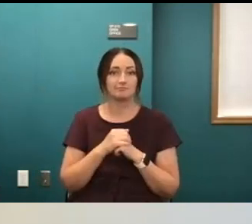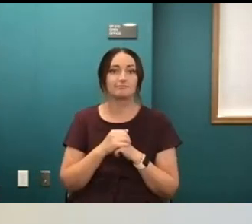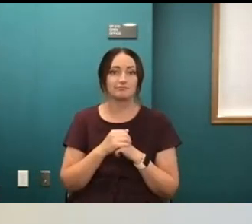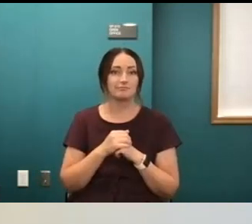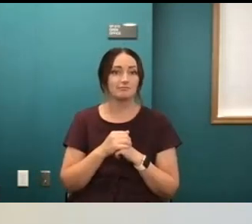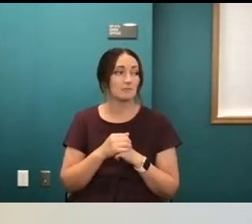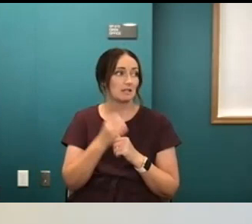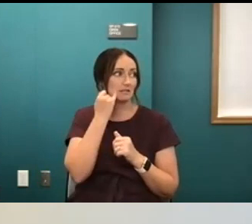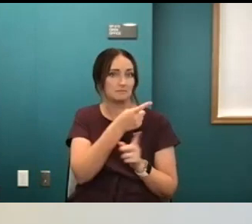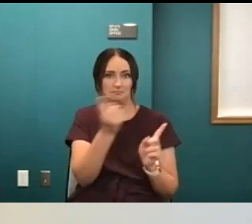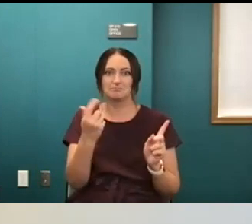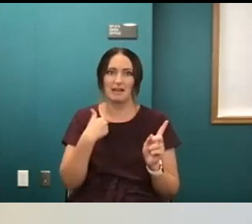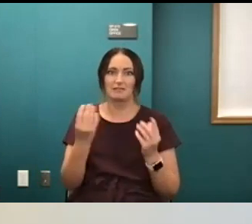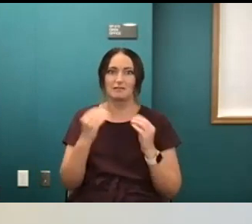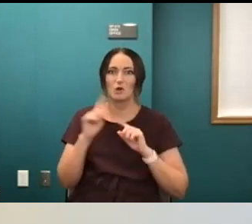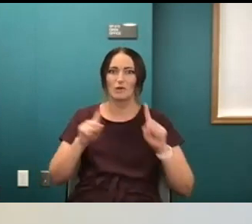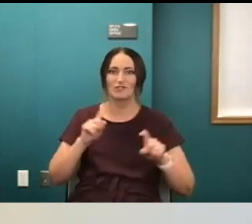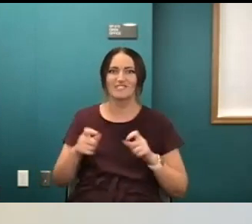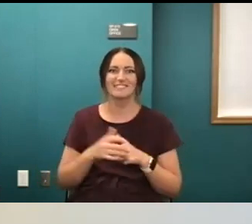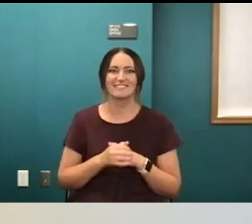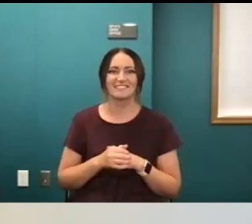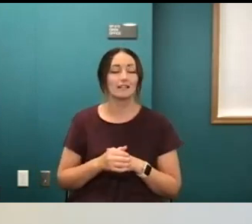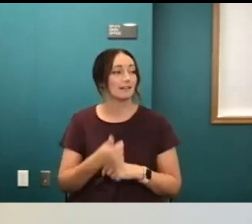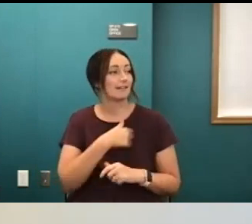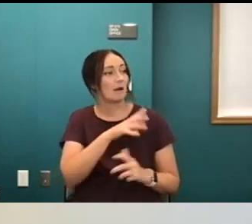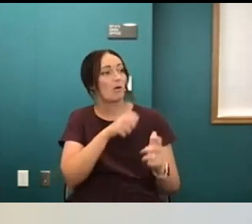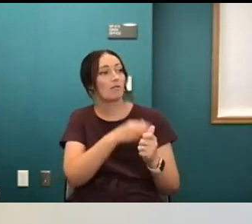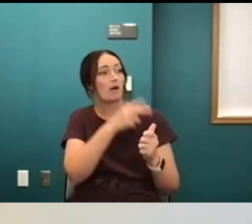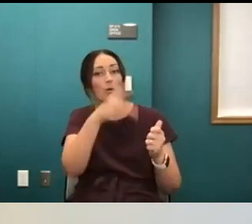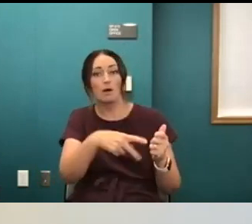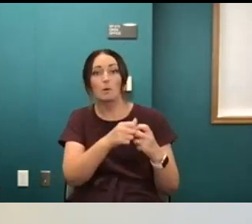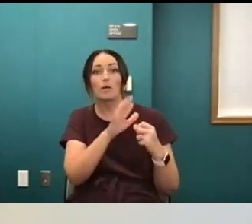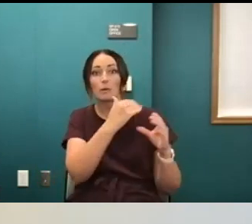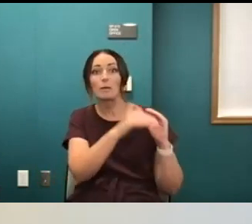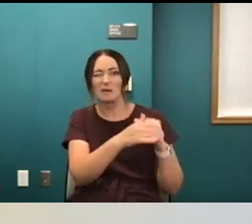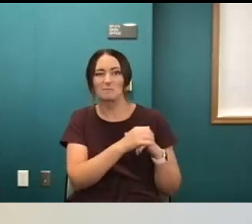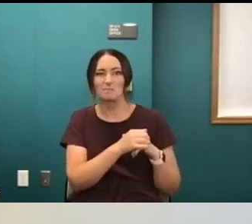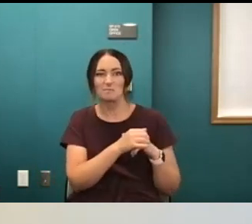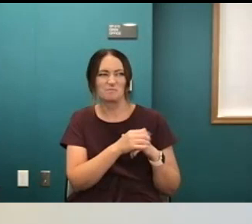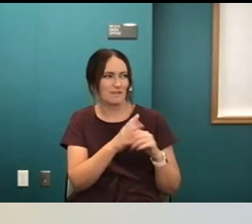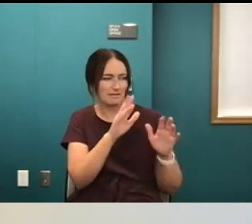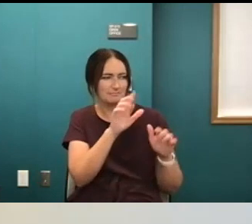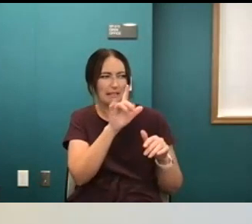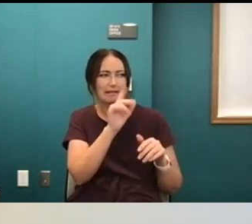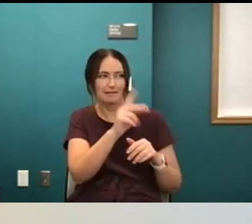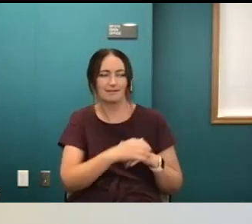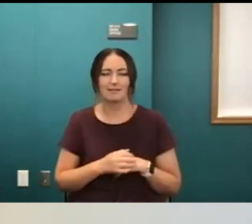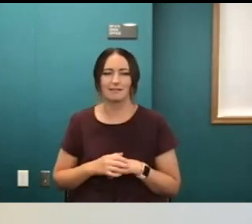have any other questions. Great. Perfect. And I will follow up with those emails. The links.